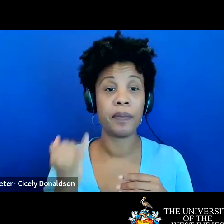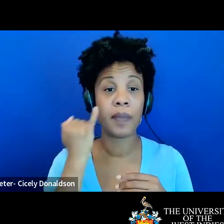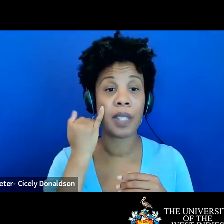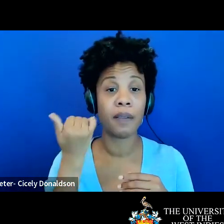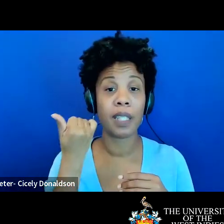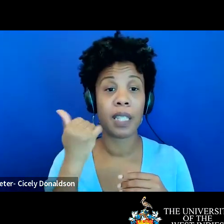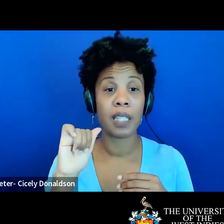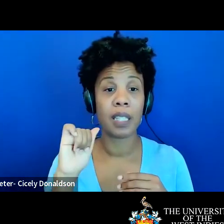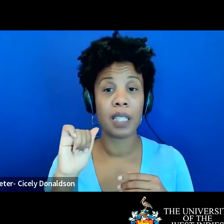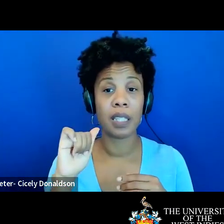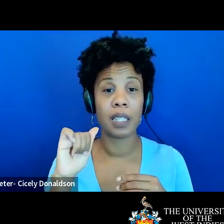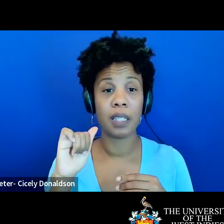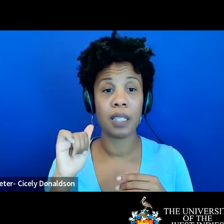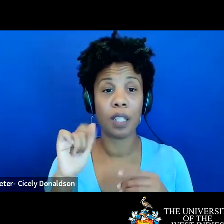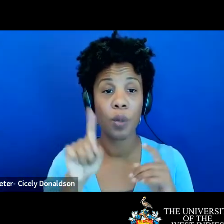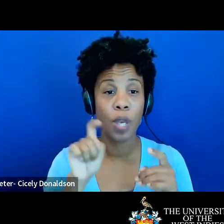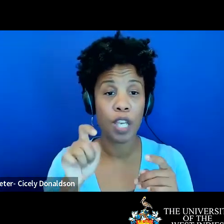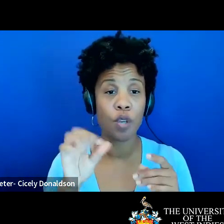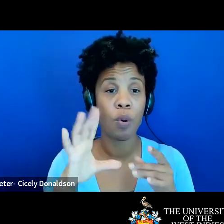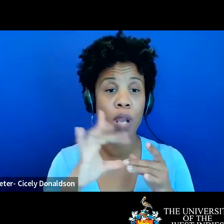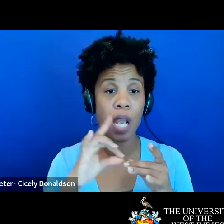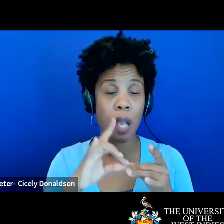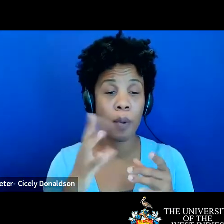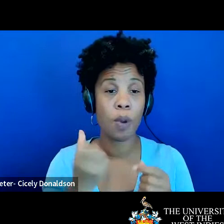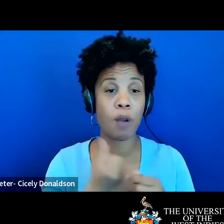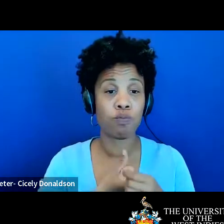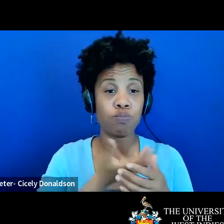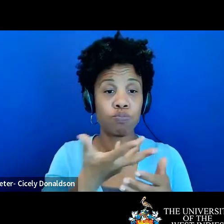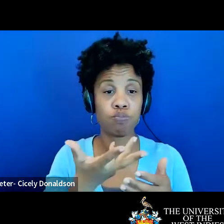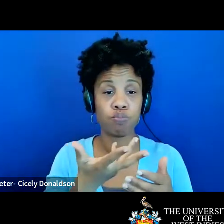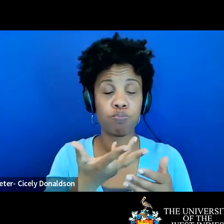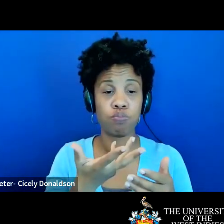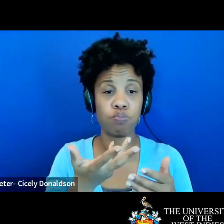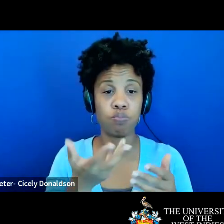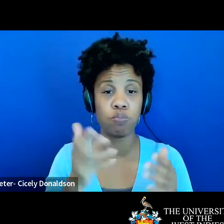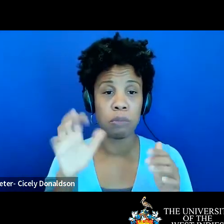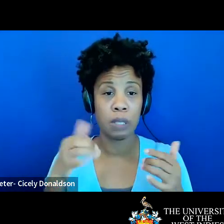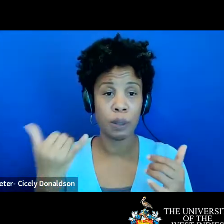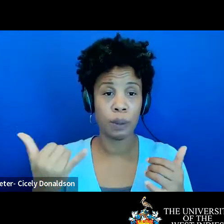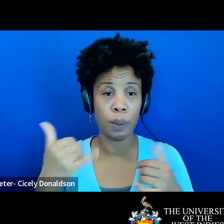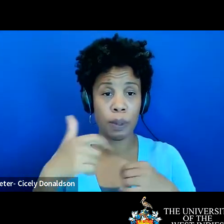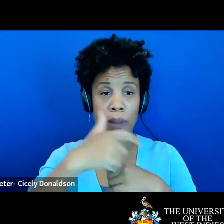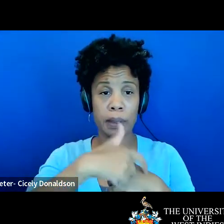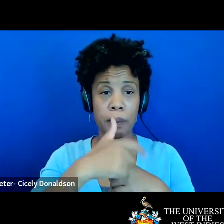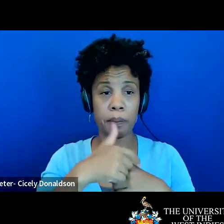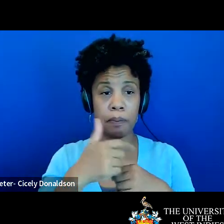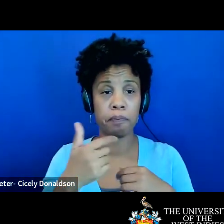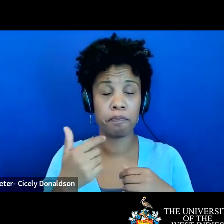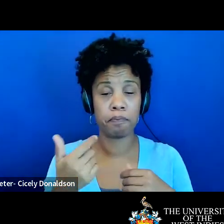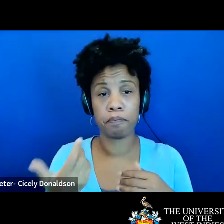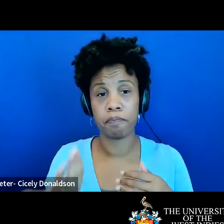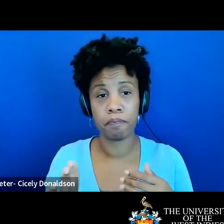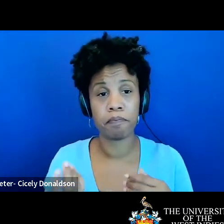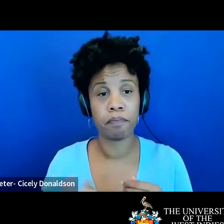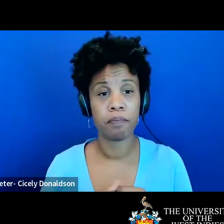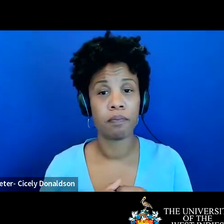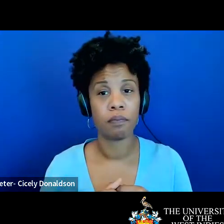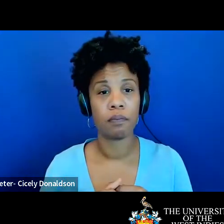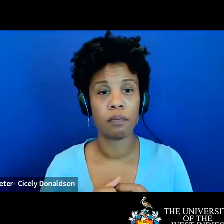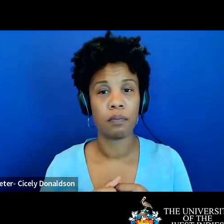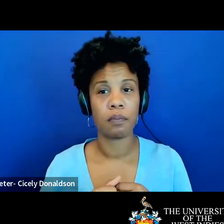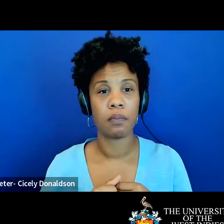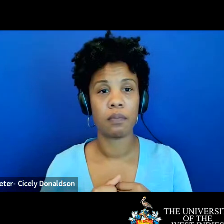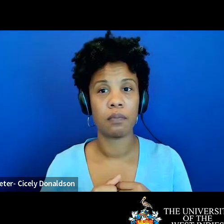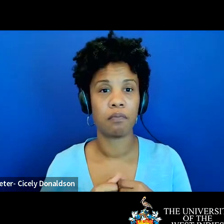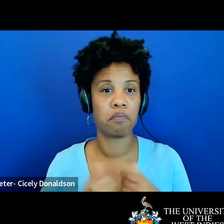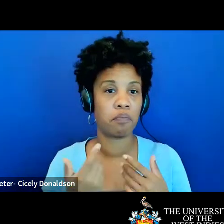questions or comments that you may have wanted to contribute, whether it's what you've heard today or